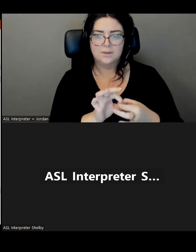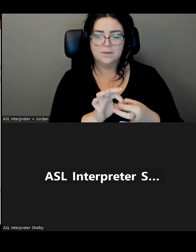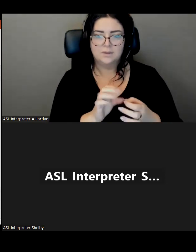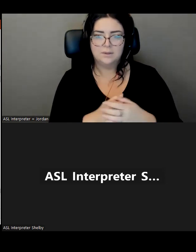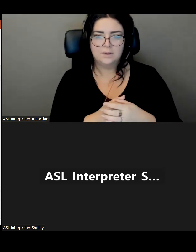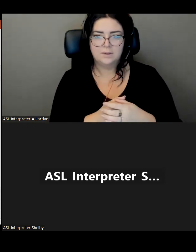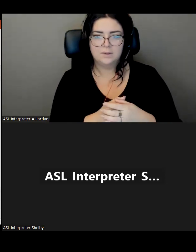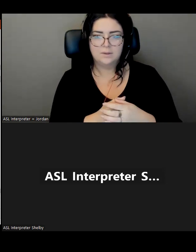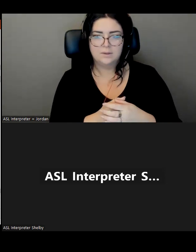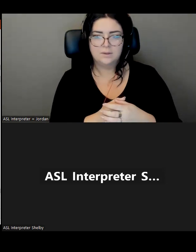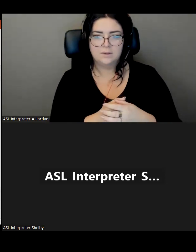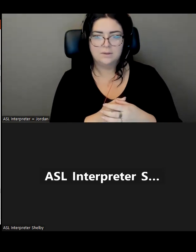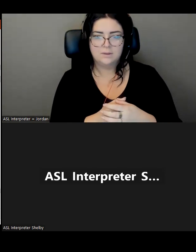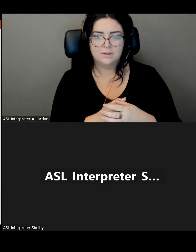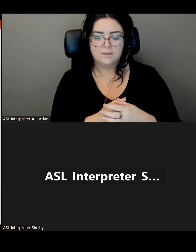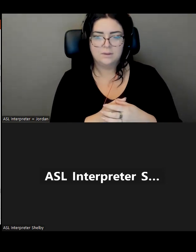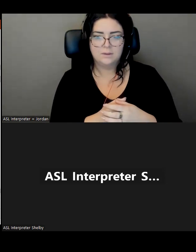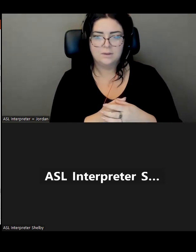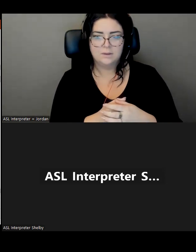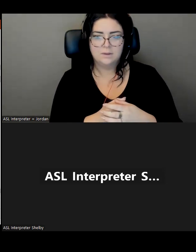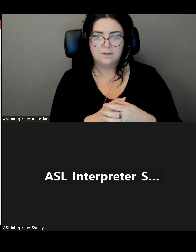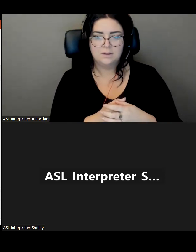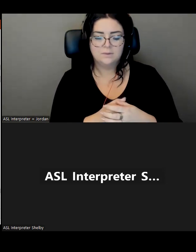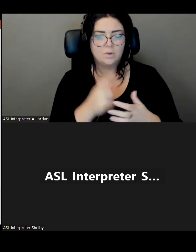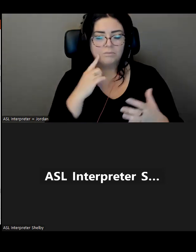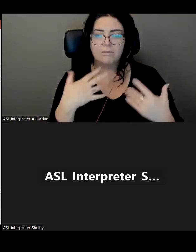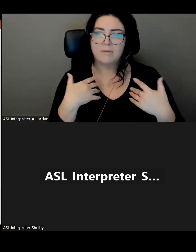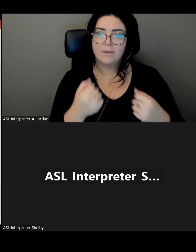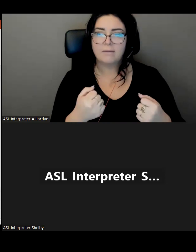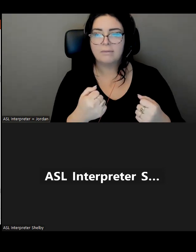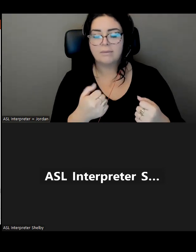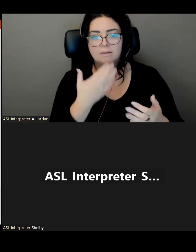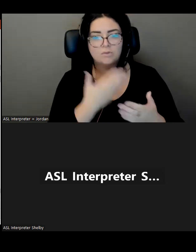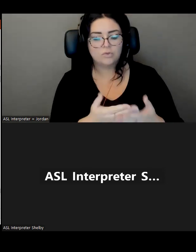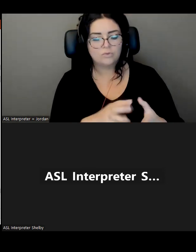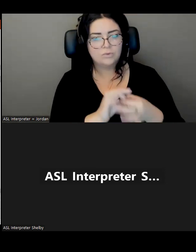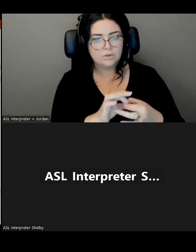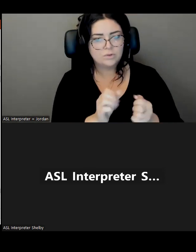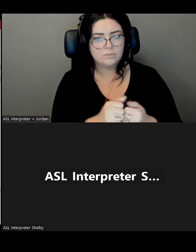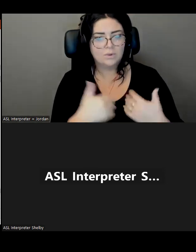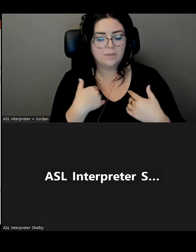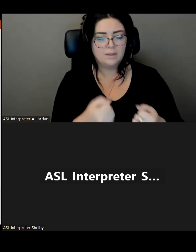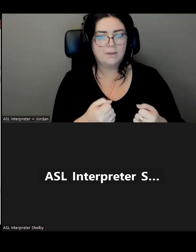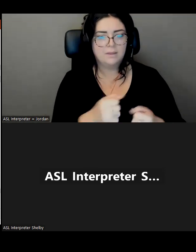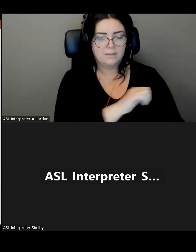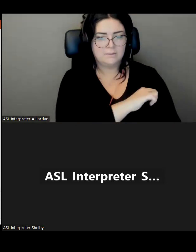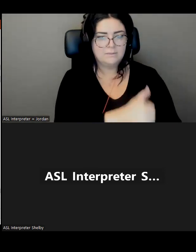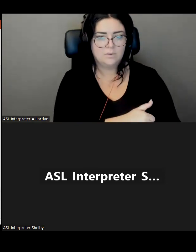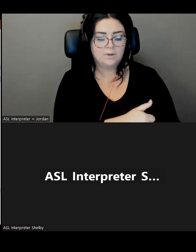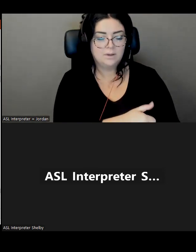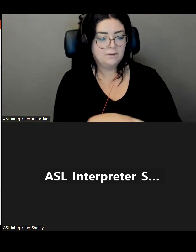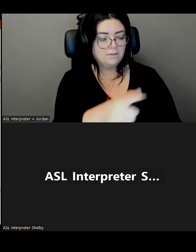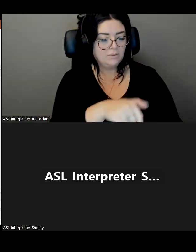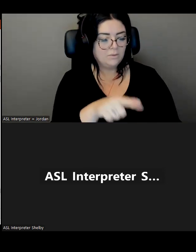that I have as a healthy communities consultant with the health authority, I would not know about half the connections that I